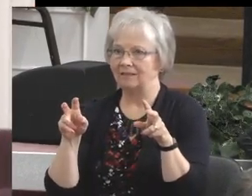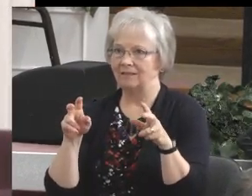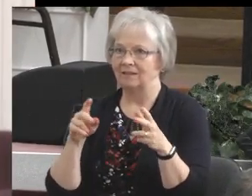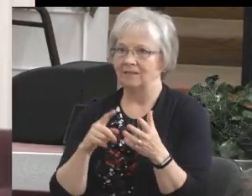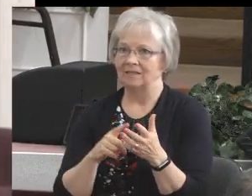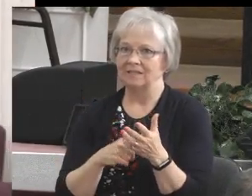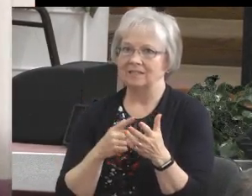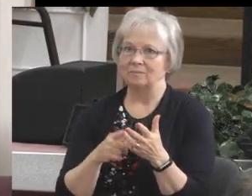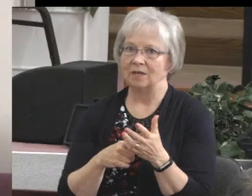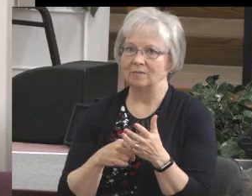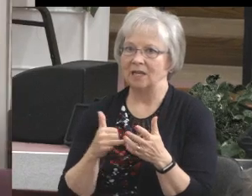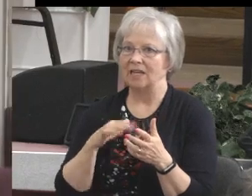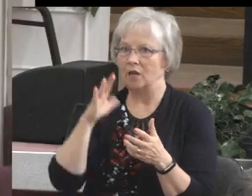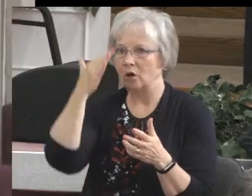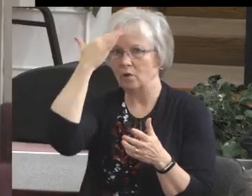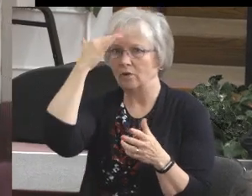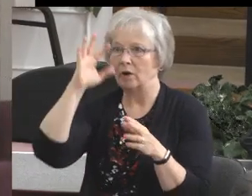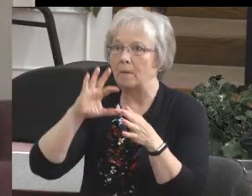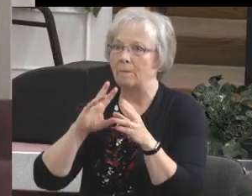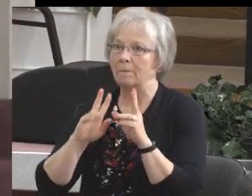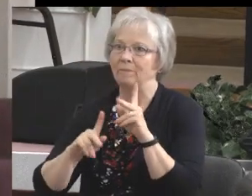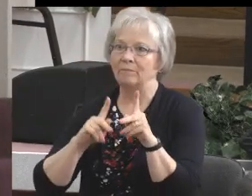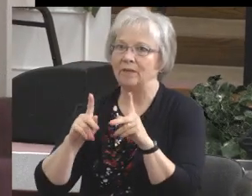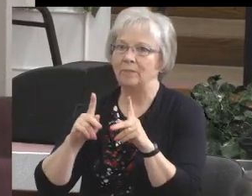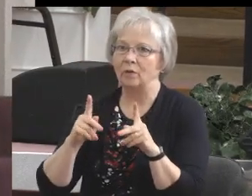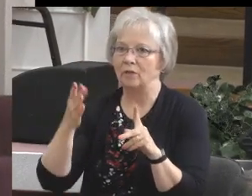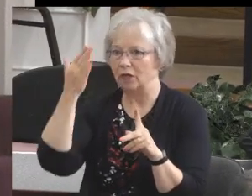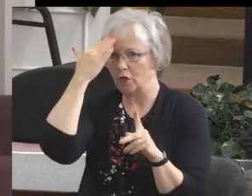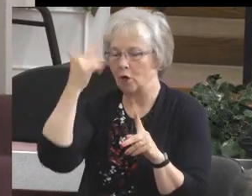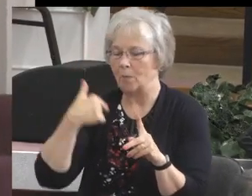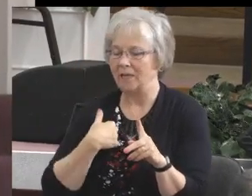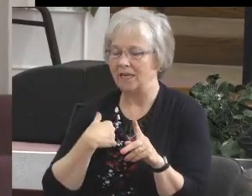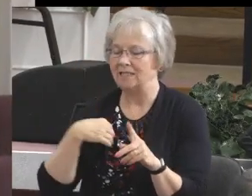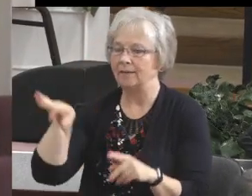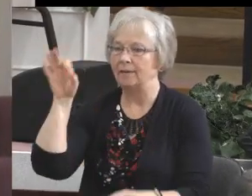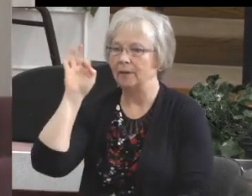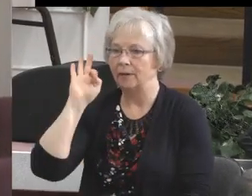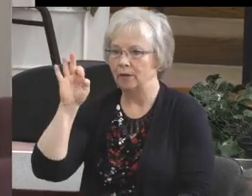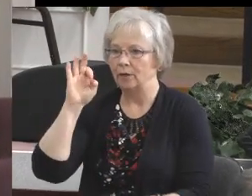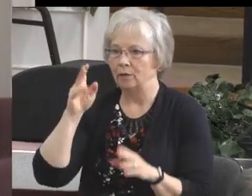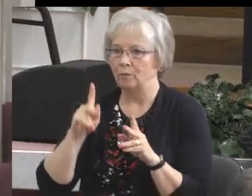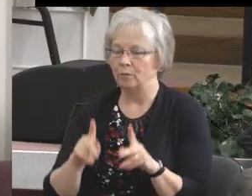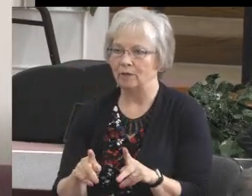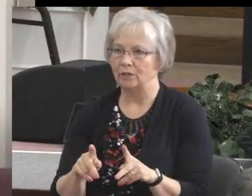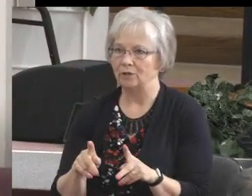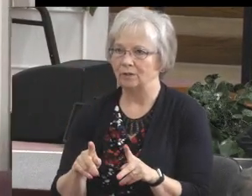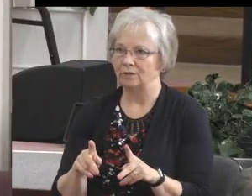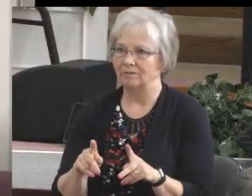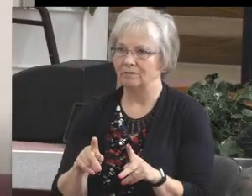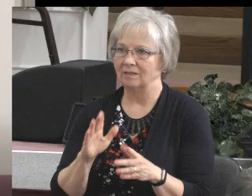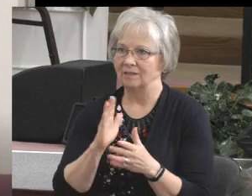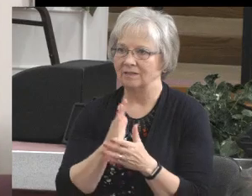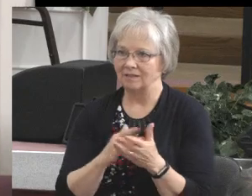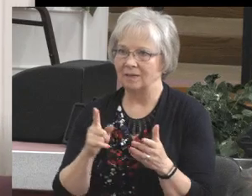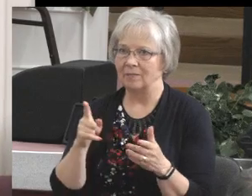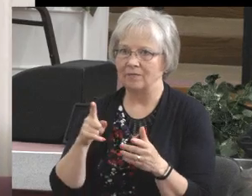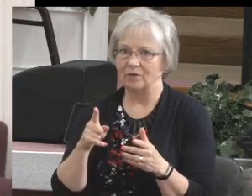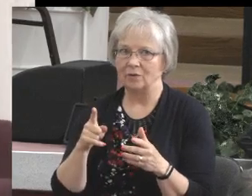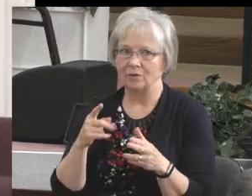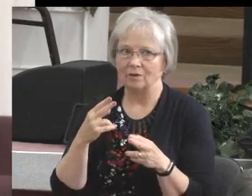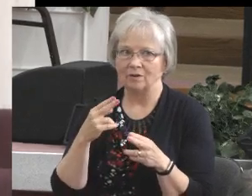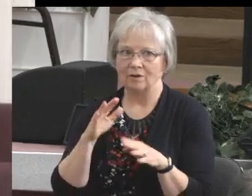am known, there are people in the community here who know me as pastor, and some of you refer to me as